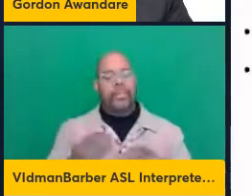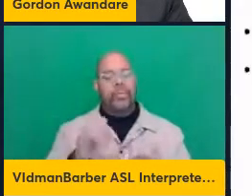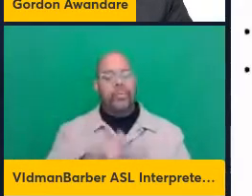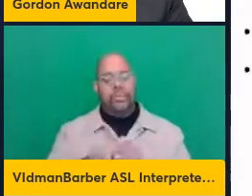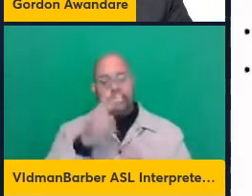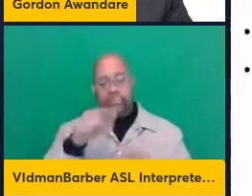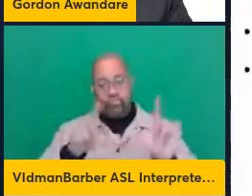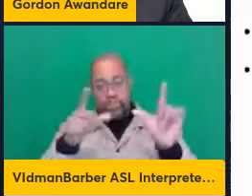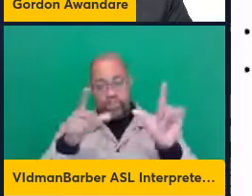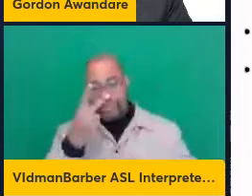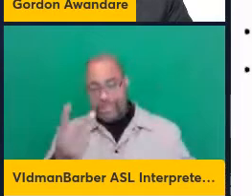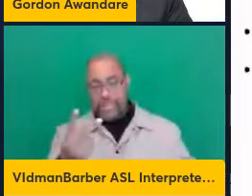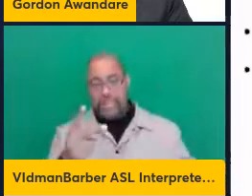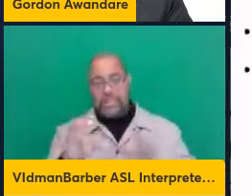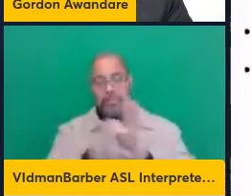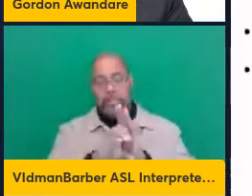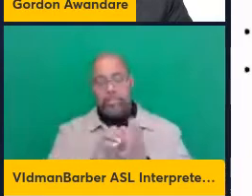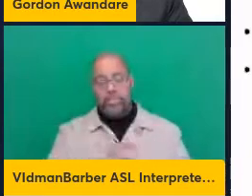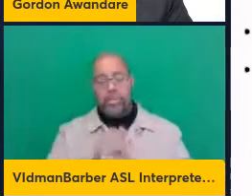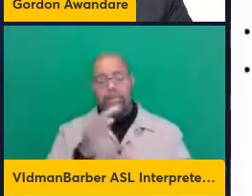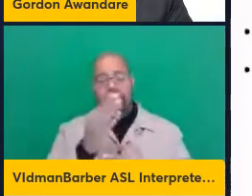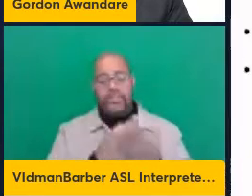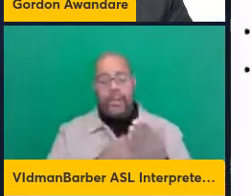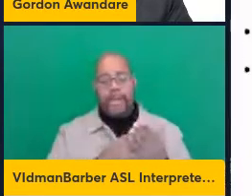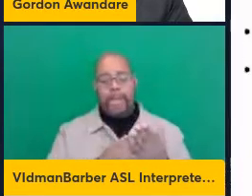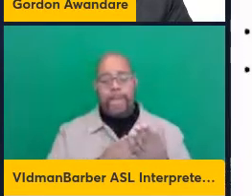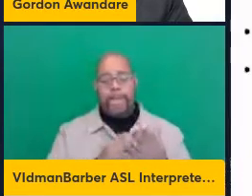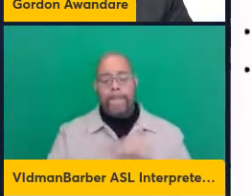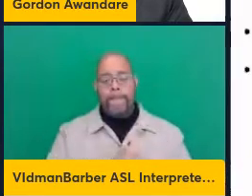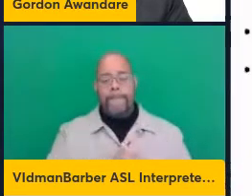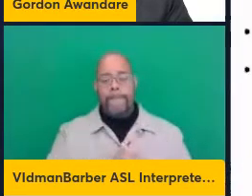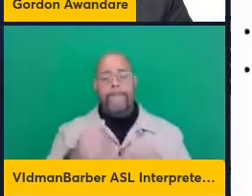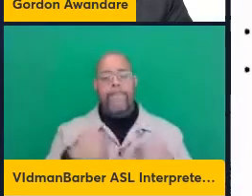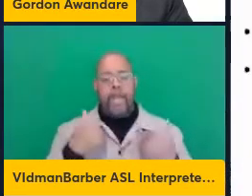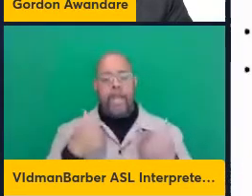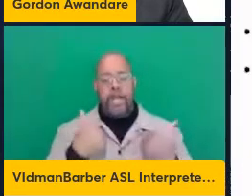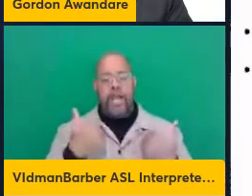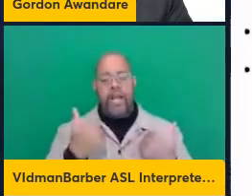I'm showing you a picture of some of the young,